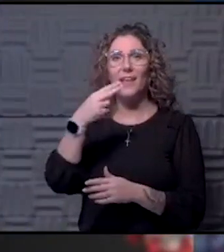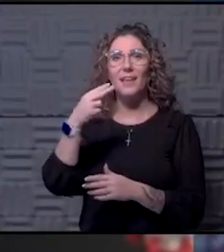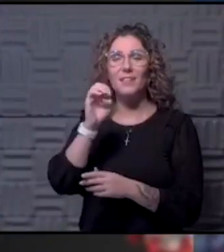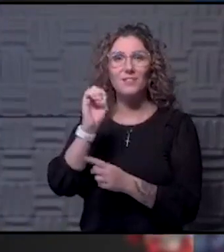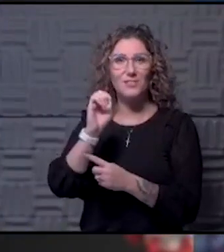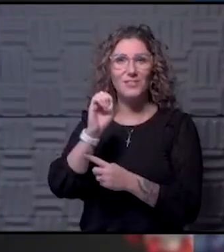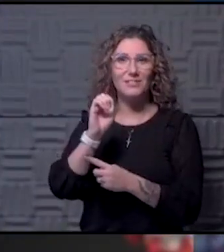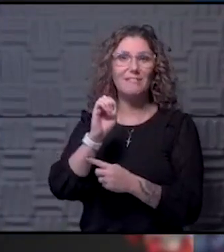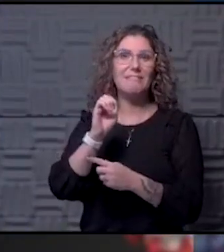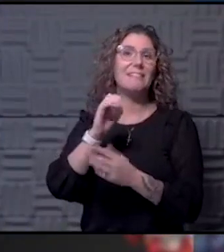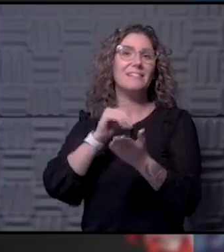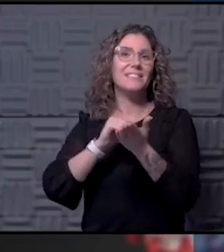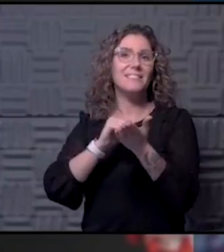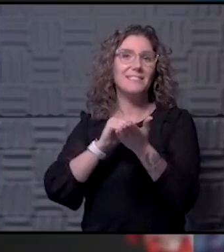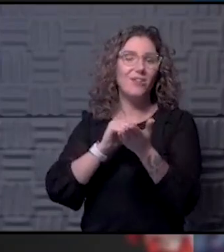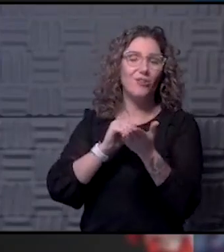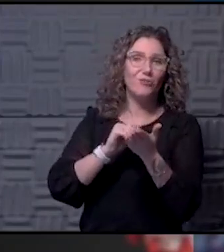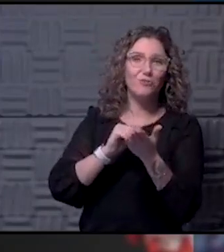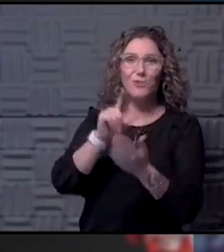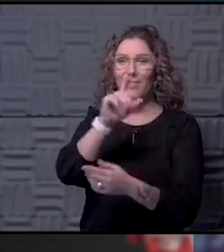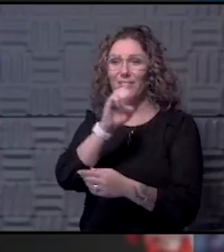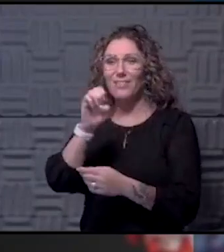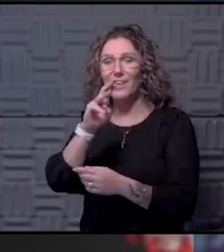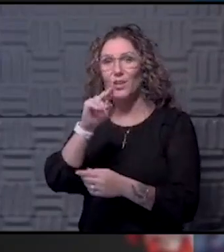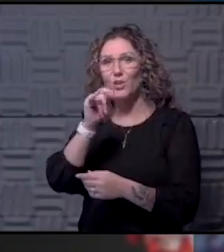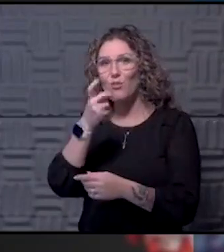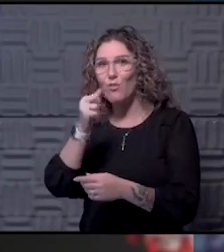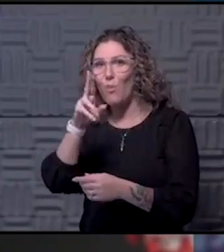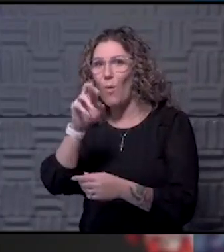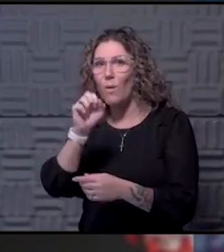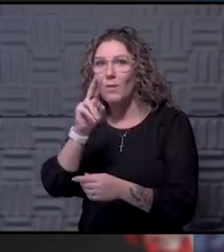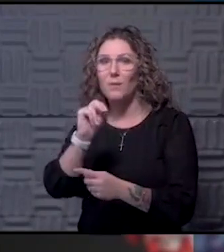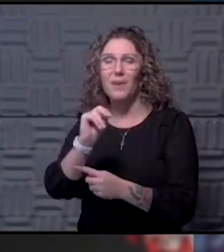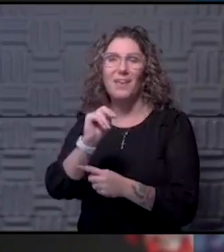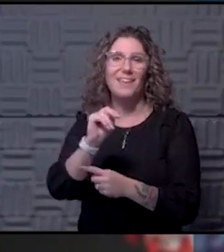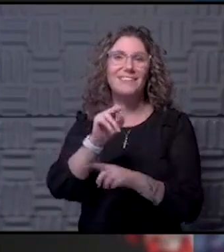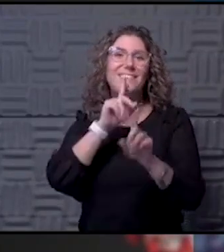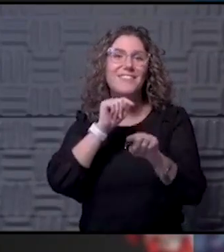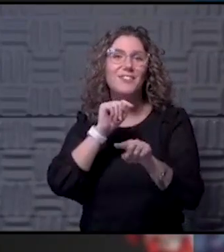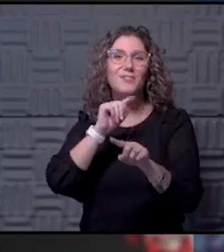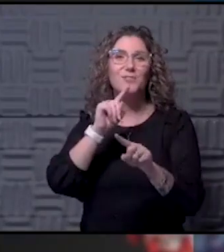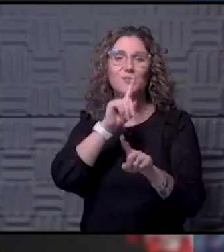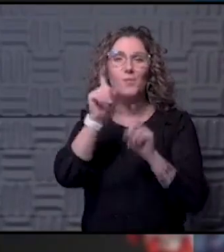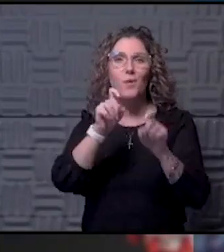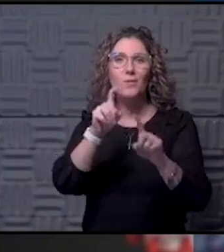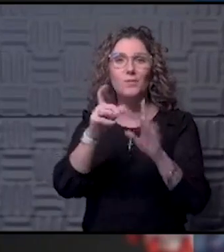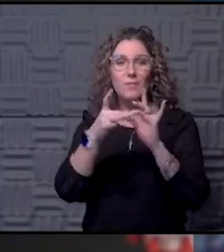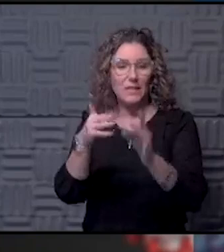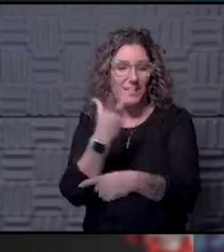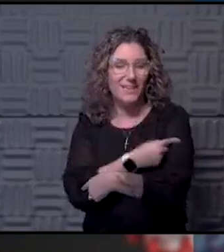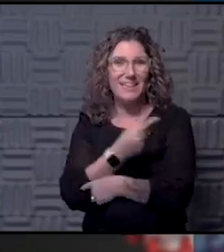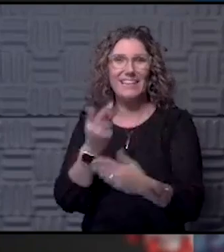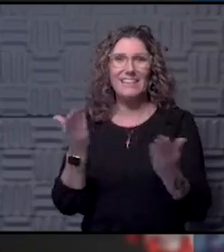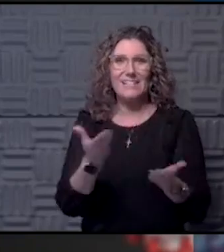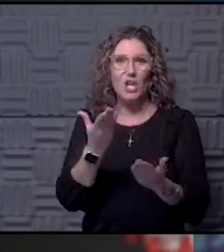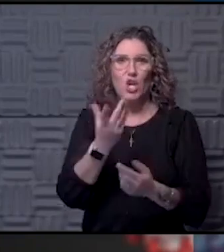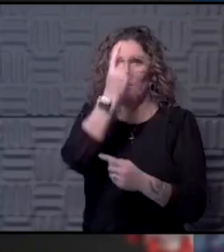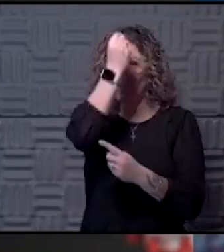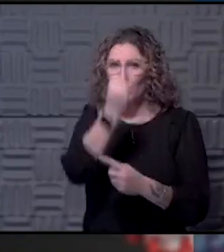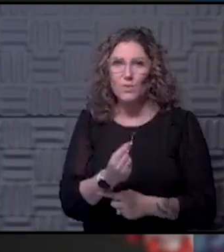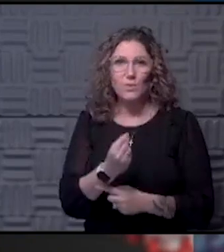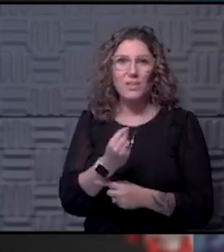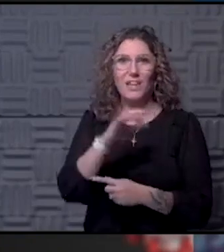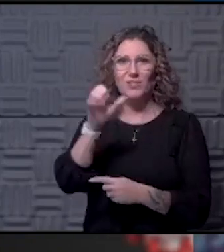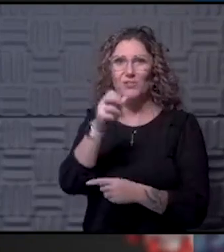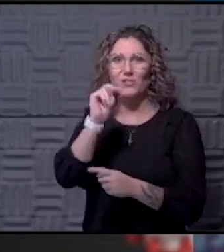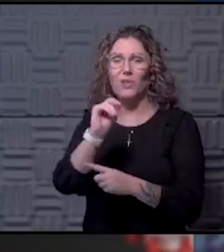Norman joins us to answer questions about vaccines and their distribution. He'll be here every Tuesday in January, but